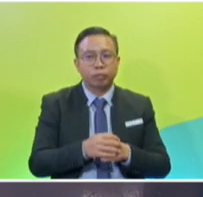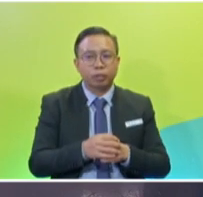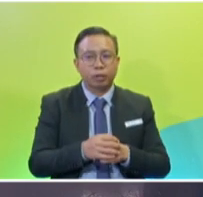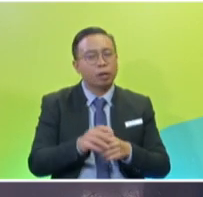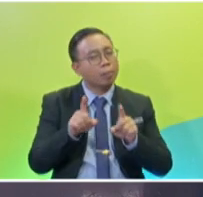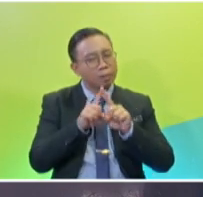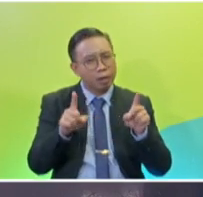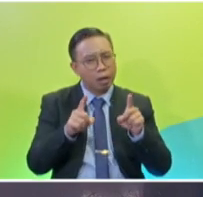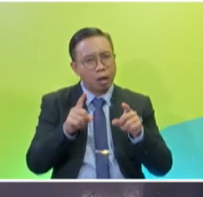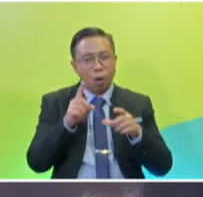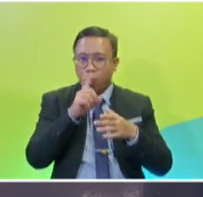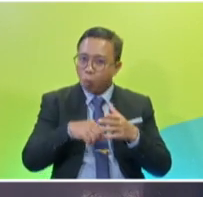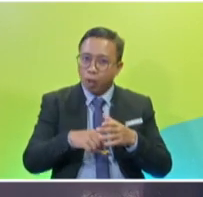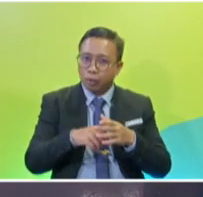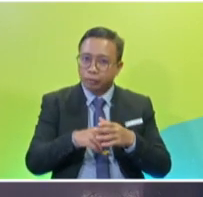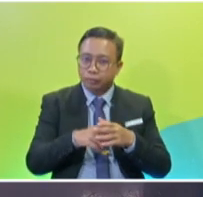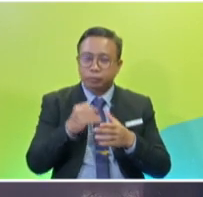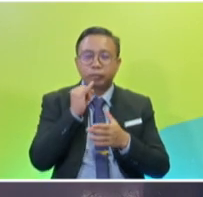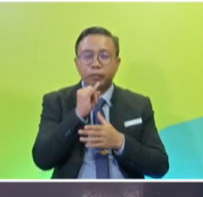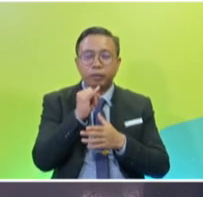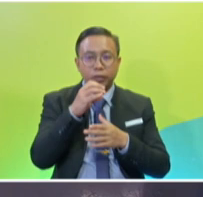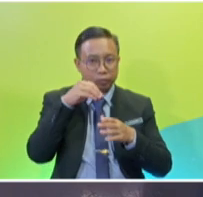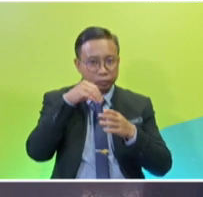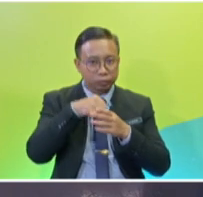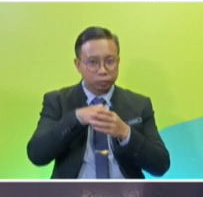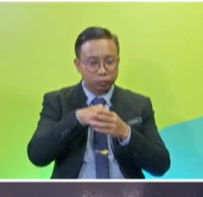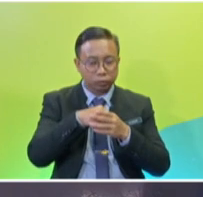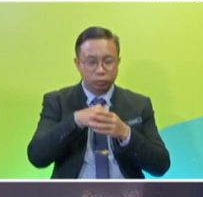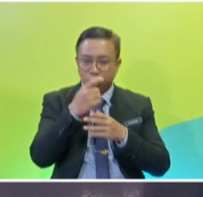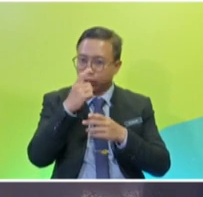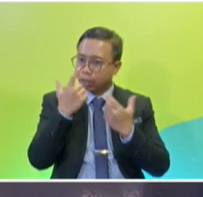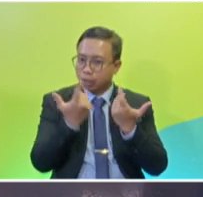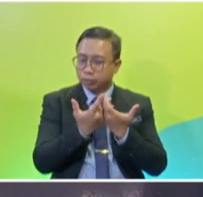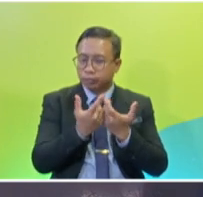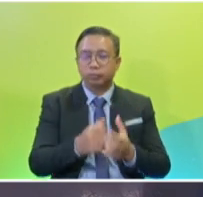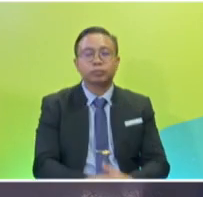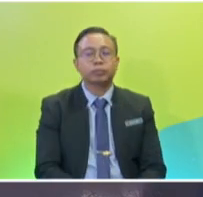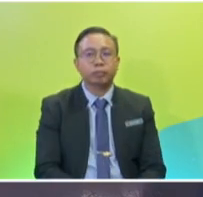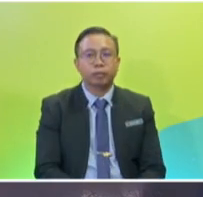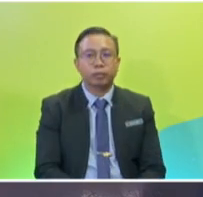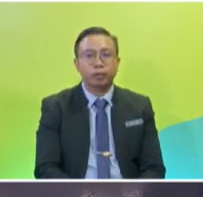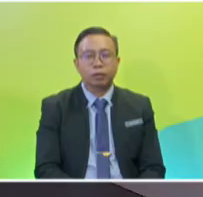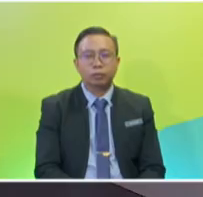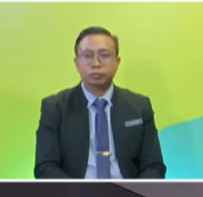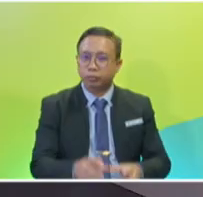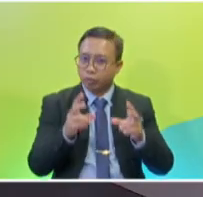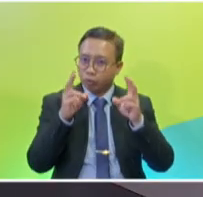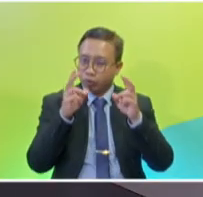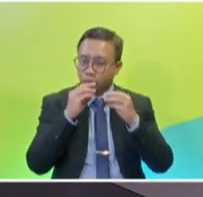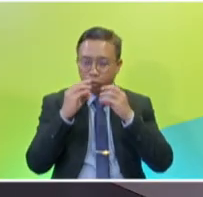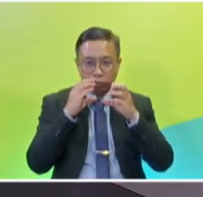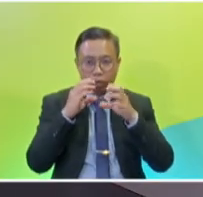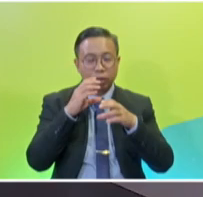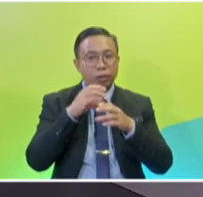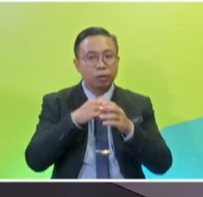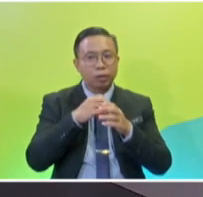But what has that to do with today's class? Perhaps you can explain. Yes, talking mm-hmm. about growing process.